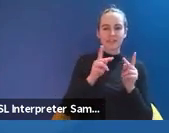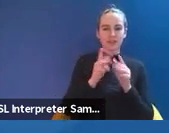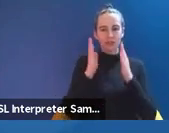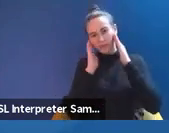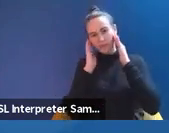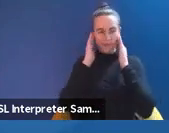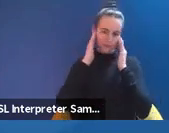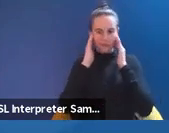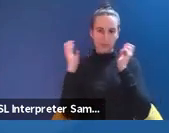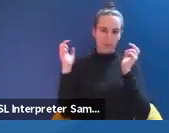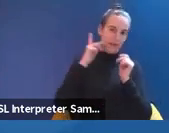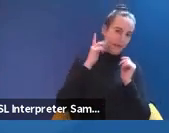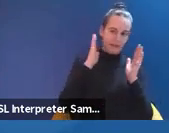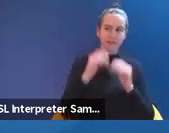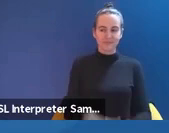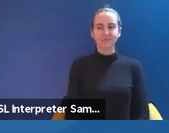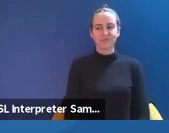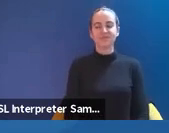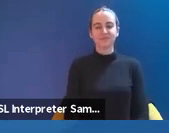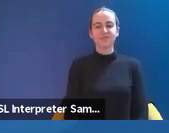back to the utricle.